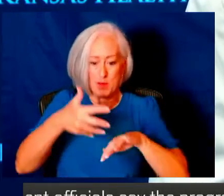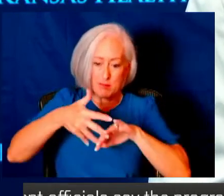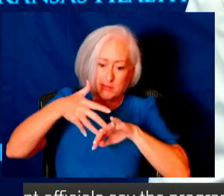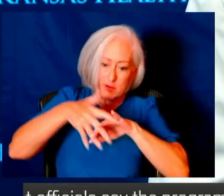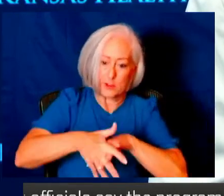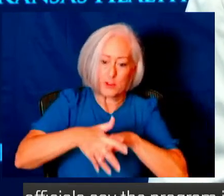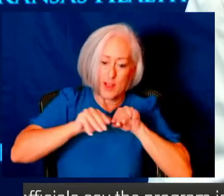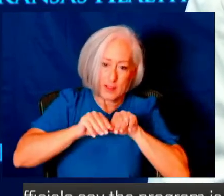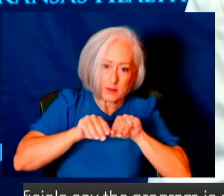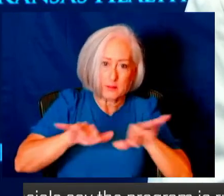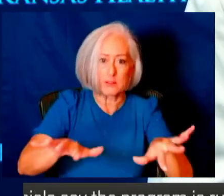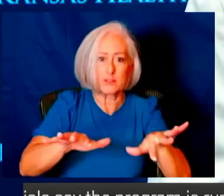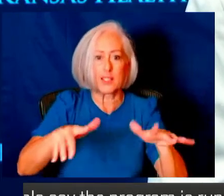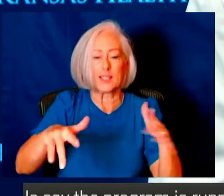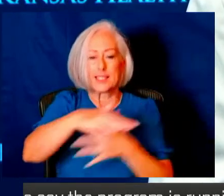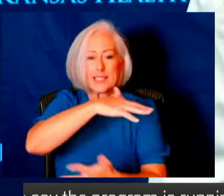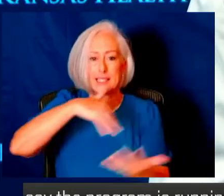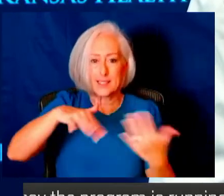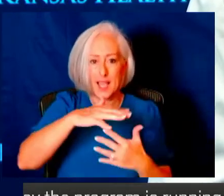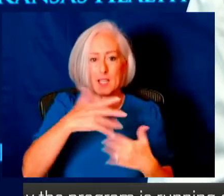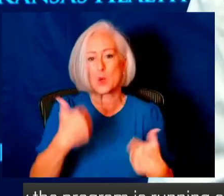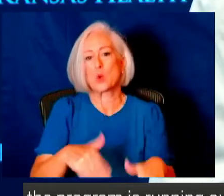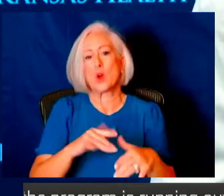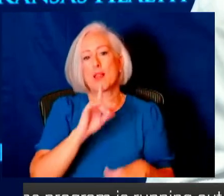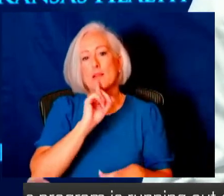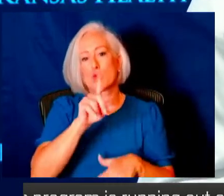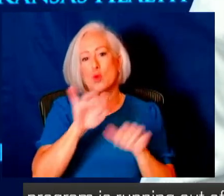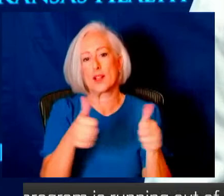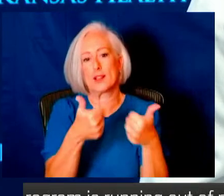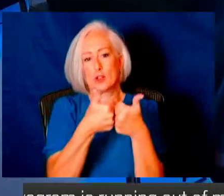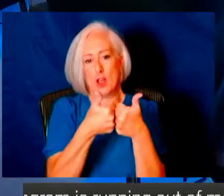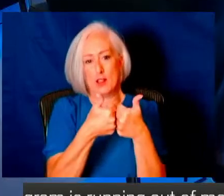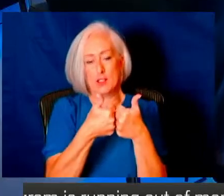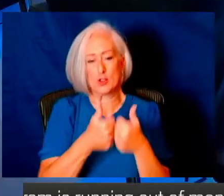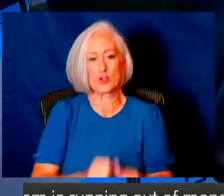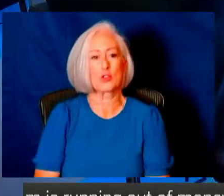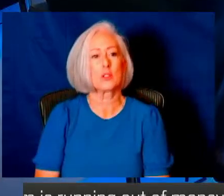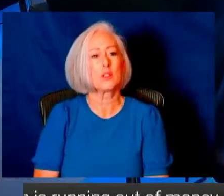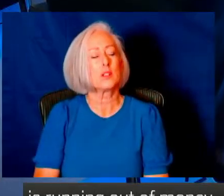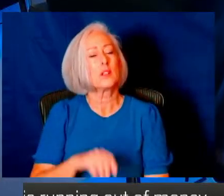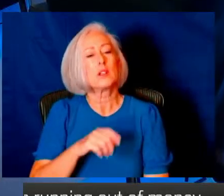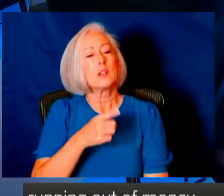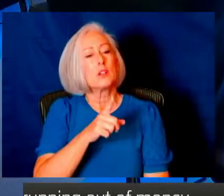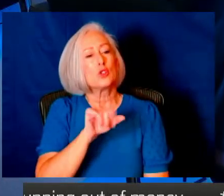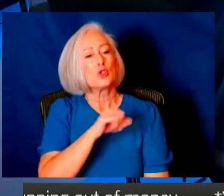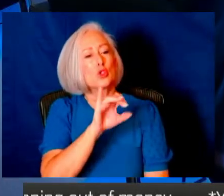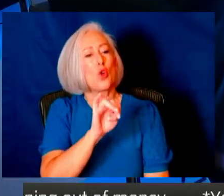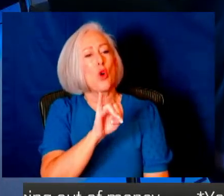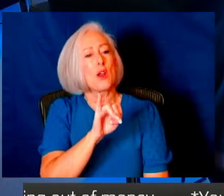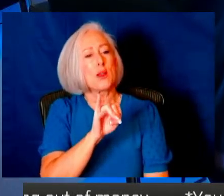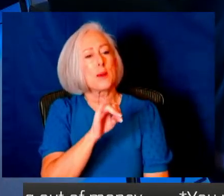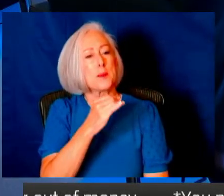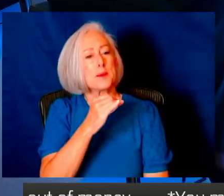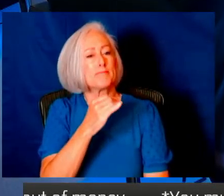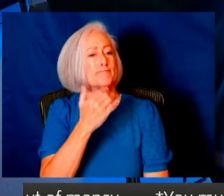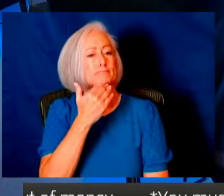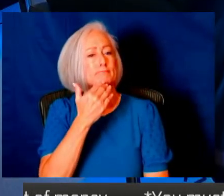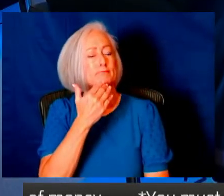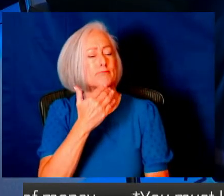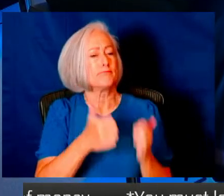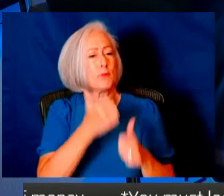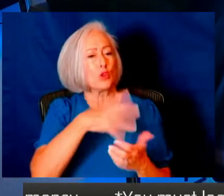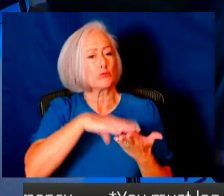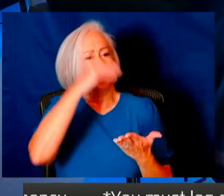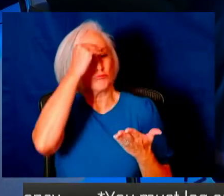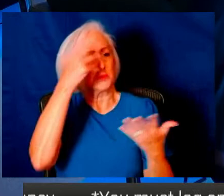Those are real challenges, I think. Joy, what's been the biggest lesson from the work? The biggest lesson,